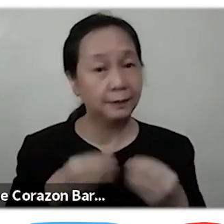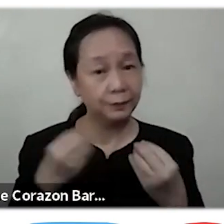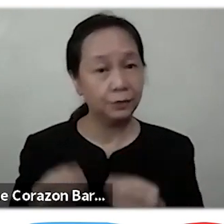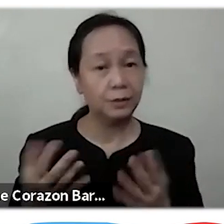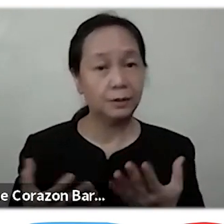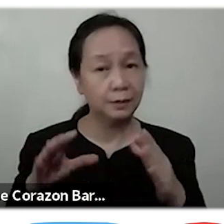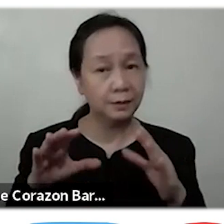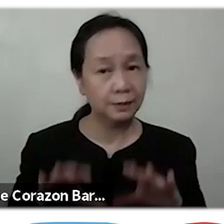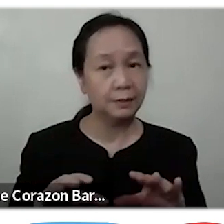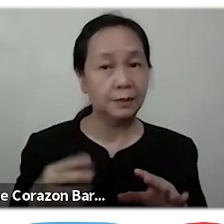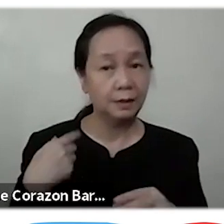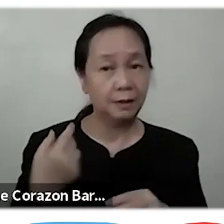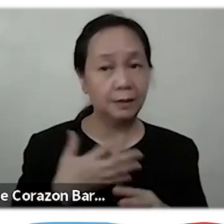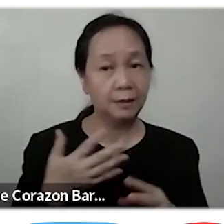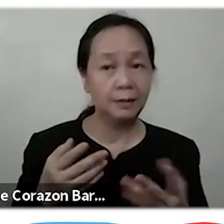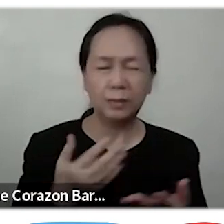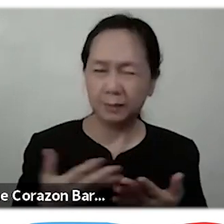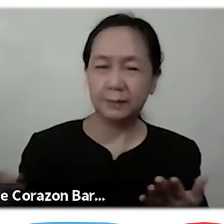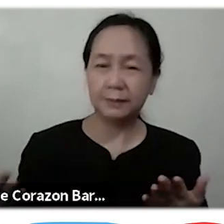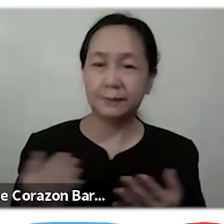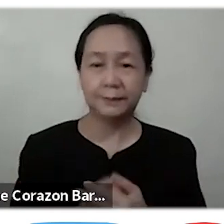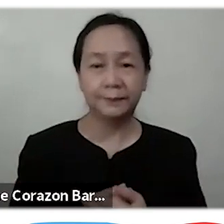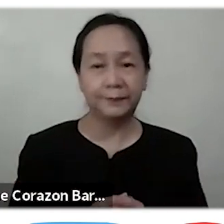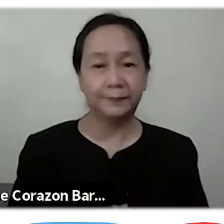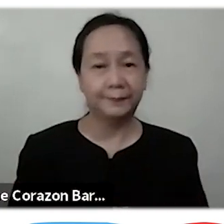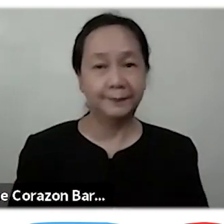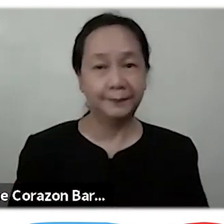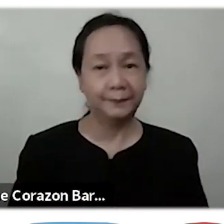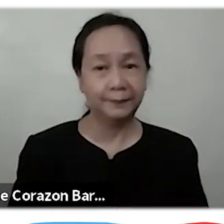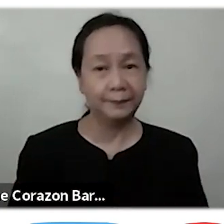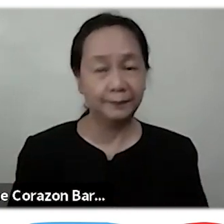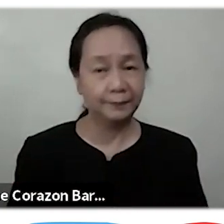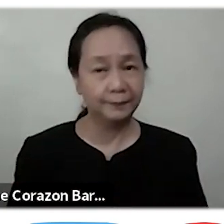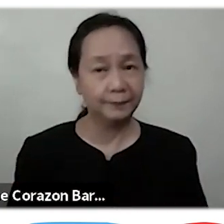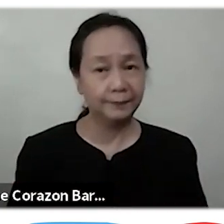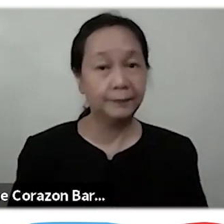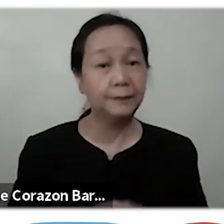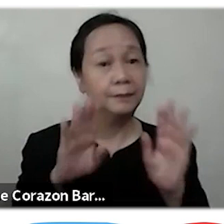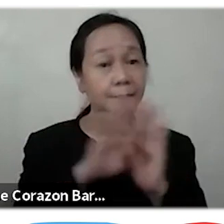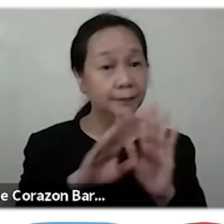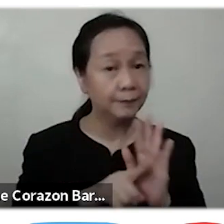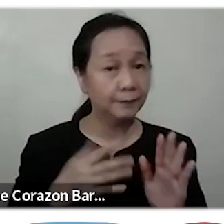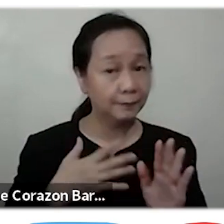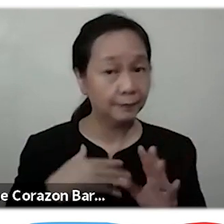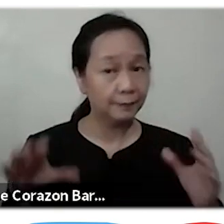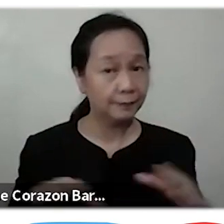discuss with the local government and all these things. So that was the background of my work.